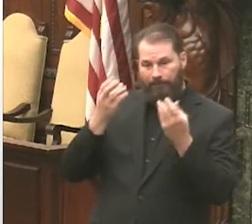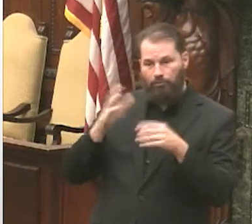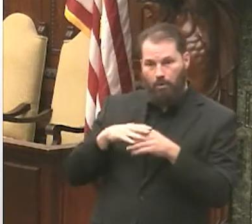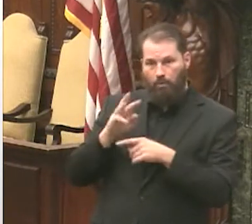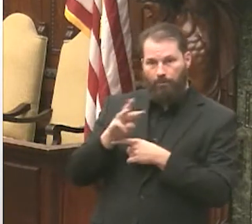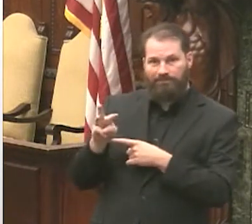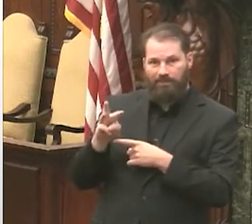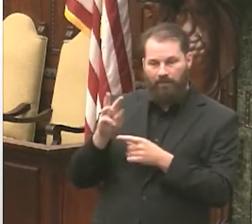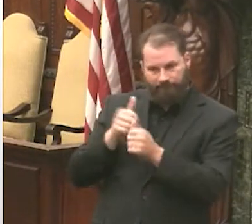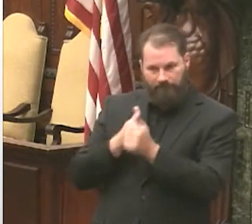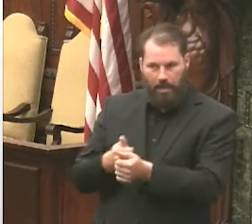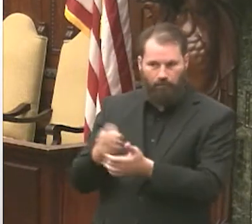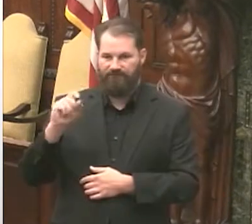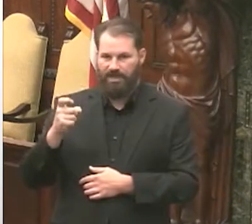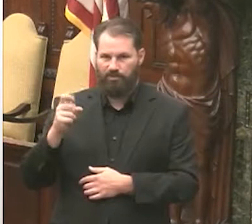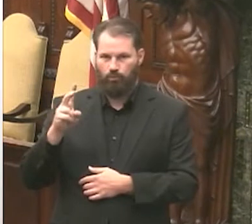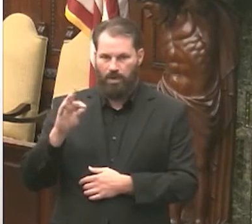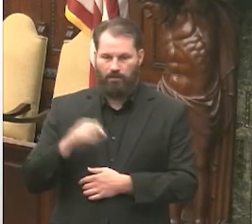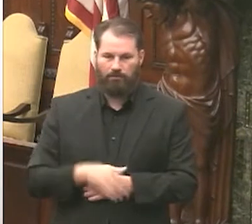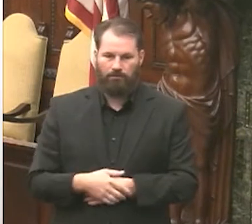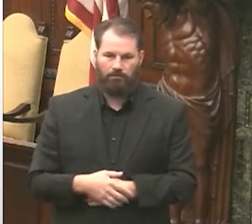www.phila.gov/COVID. Thanks.